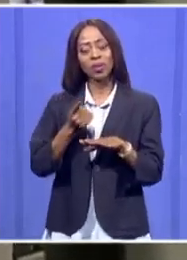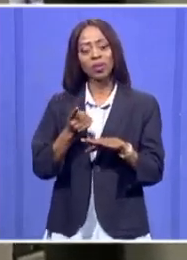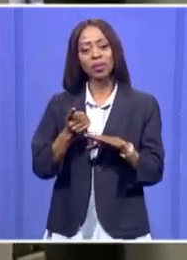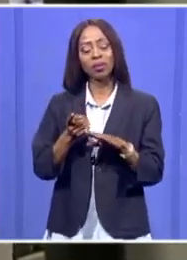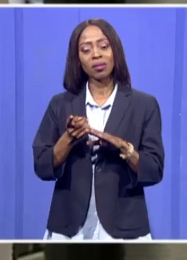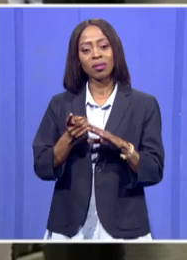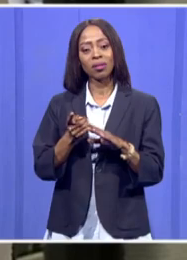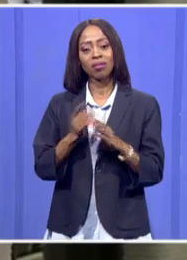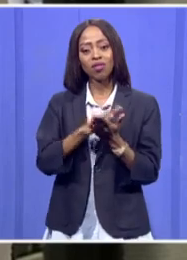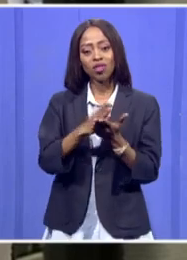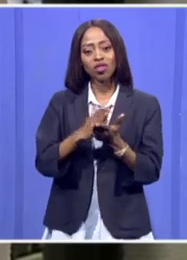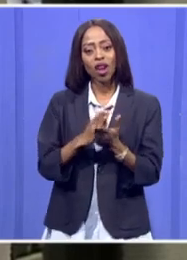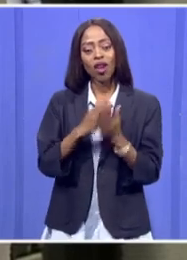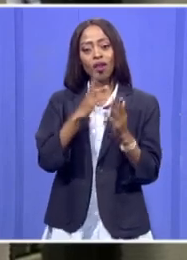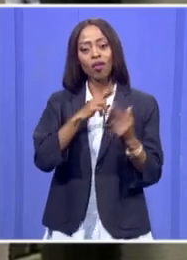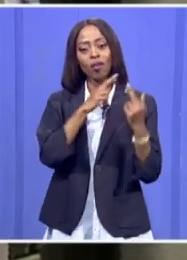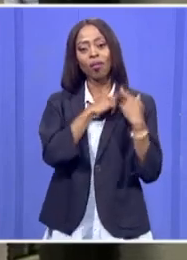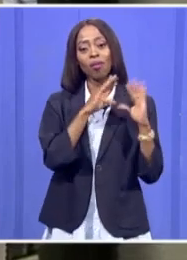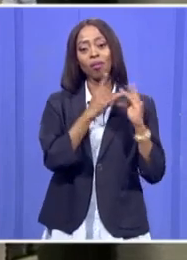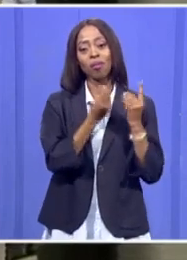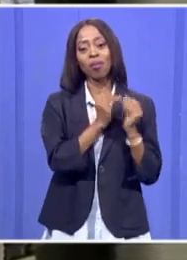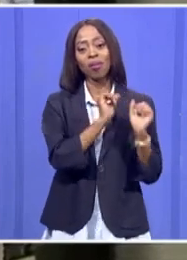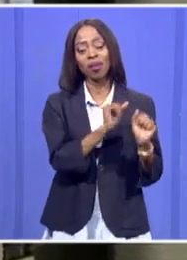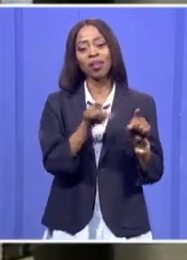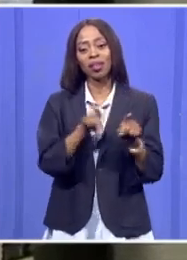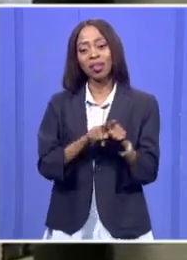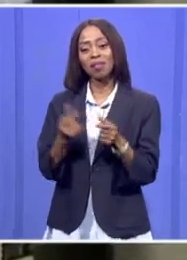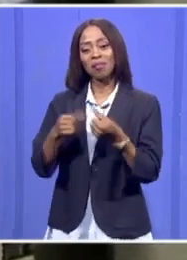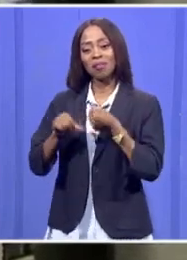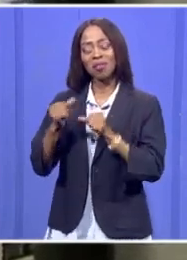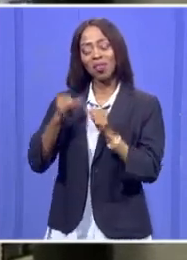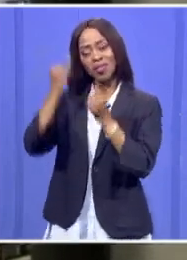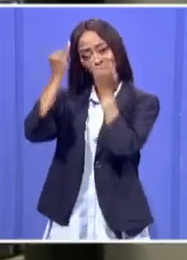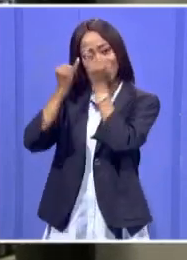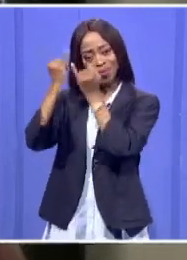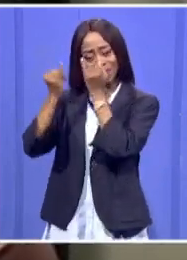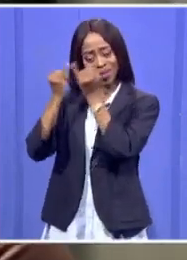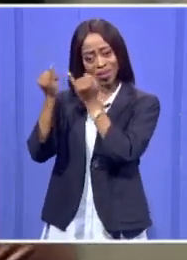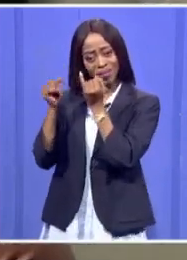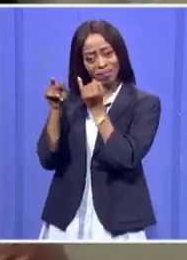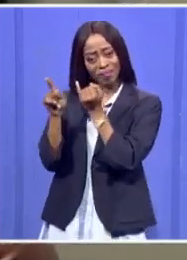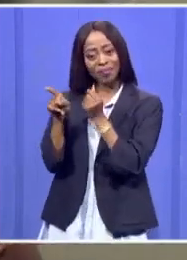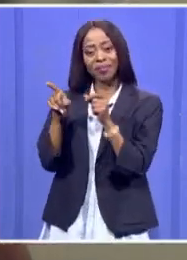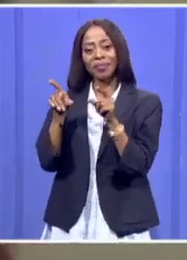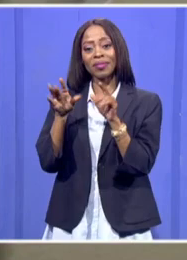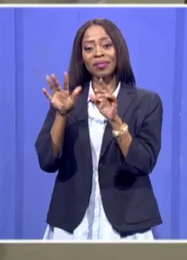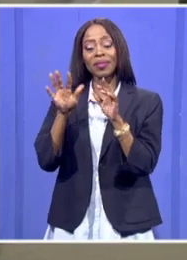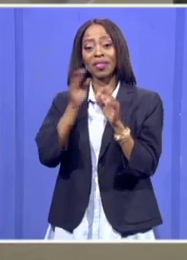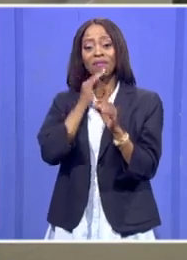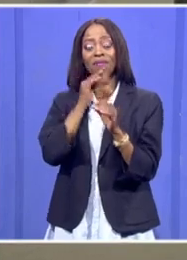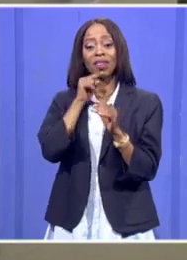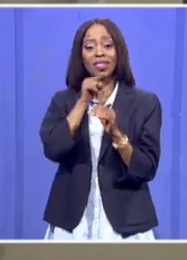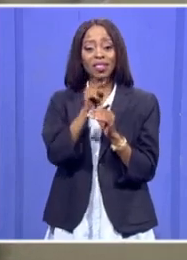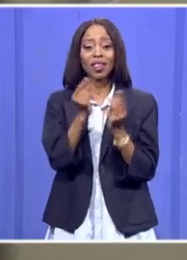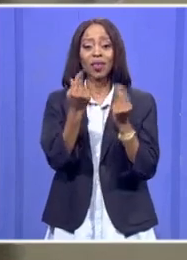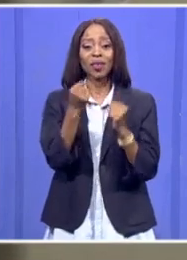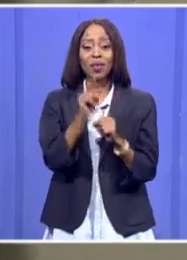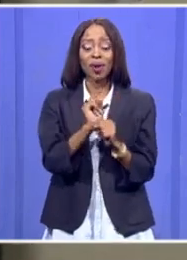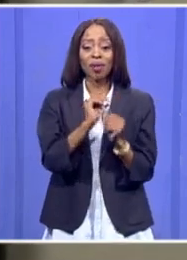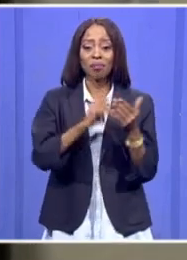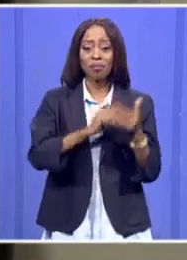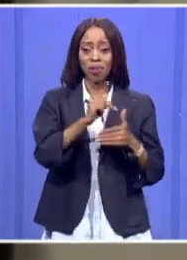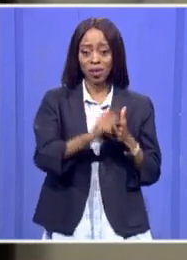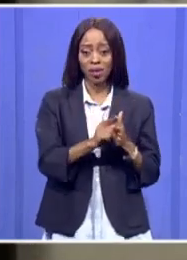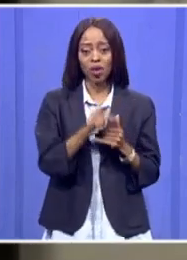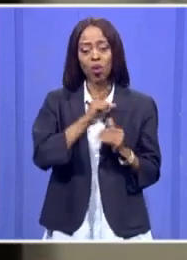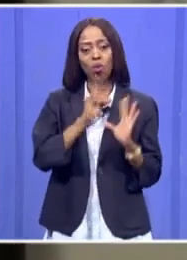between her department and the Department of Science and Innovation in terms of what they're doing in this project, where the Department of